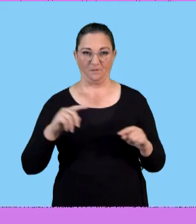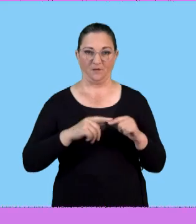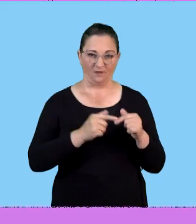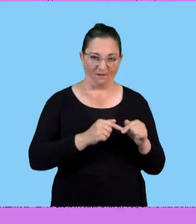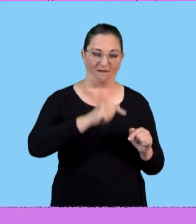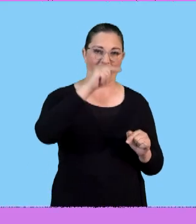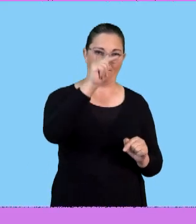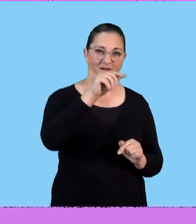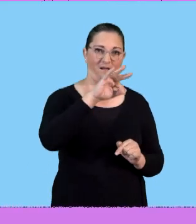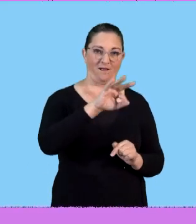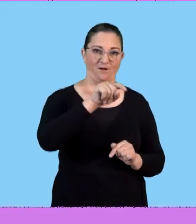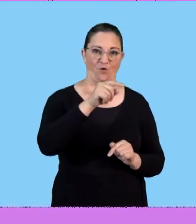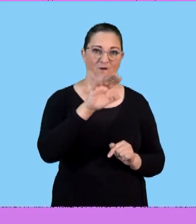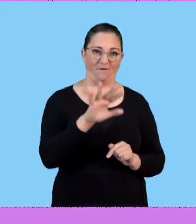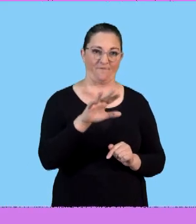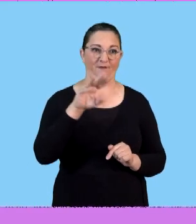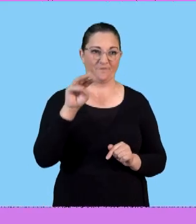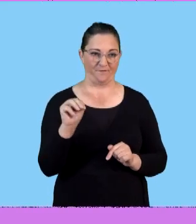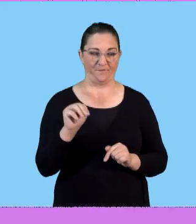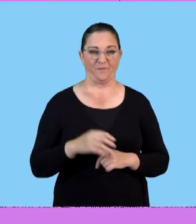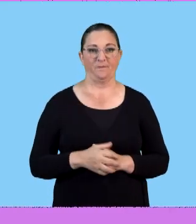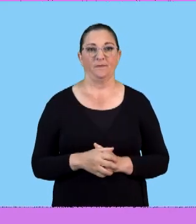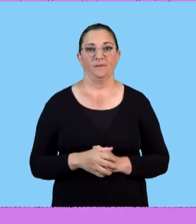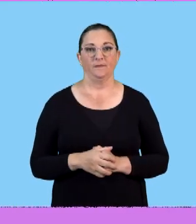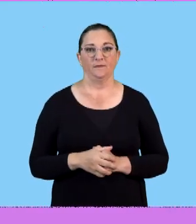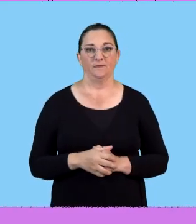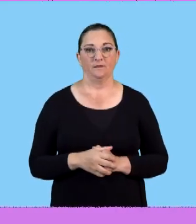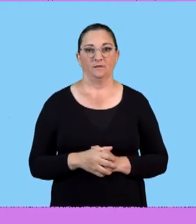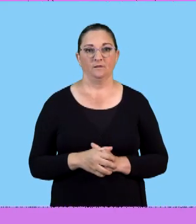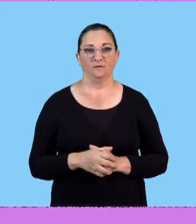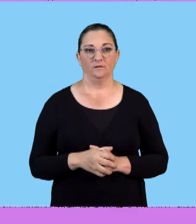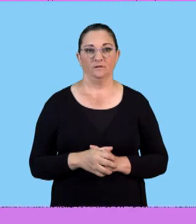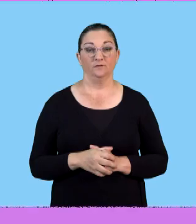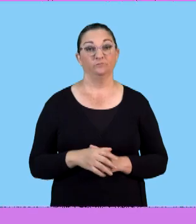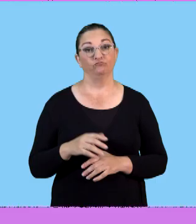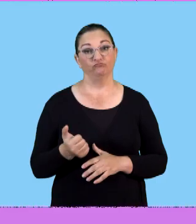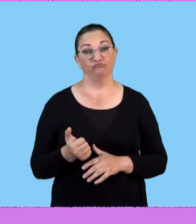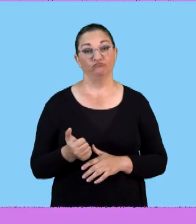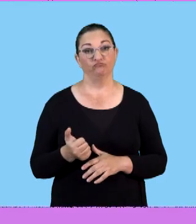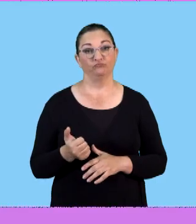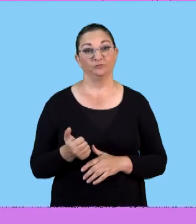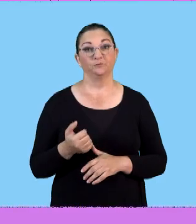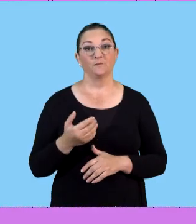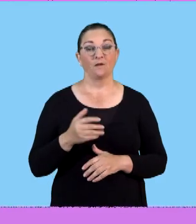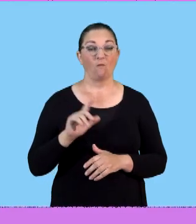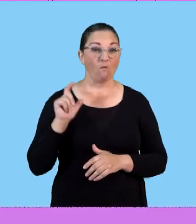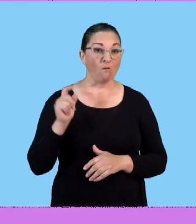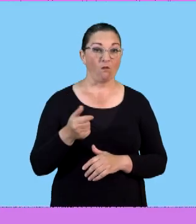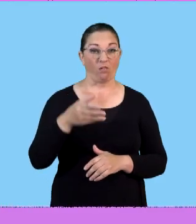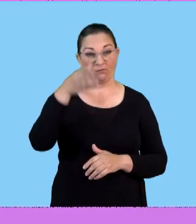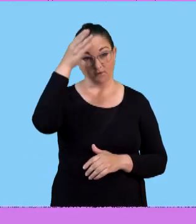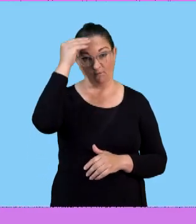is the height of this tank, right? And this is 3.5 meters long. Okay, so there we have all the